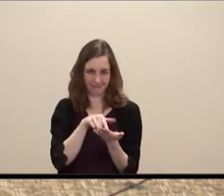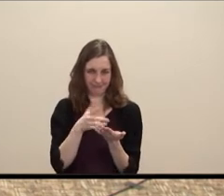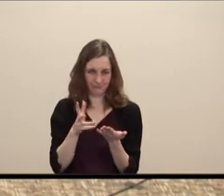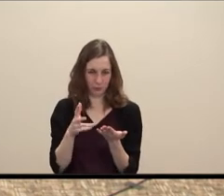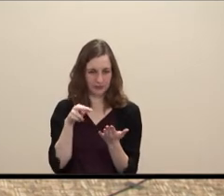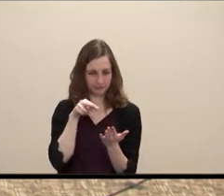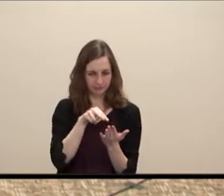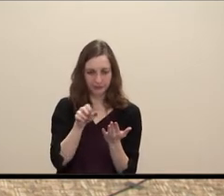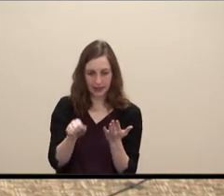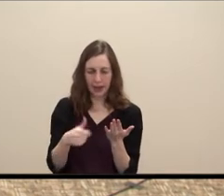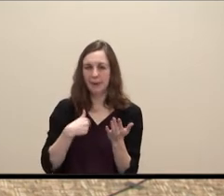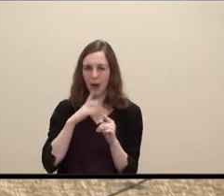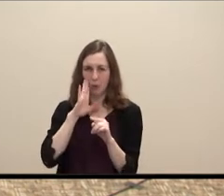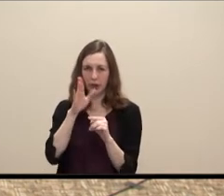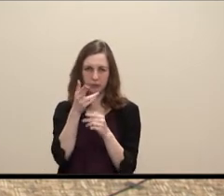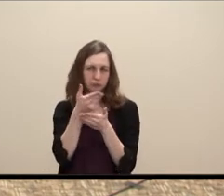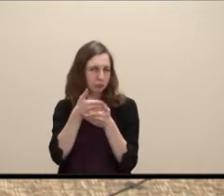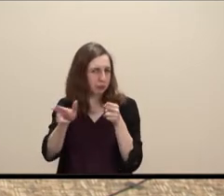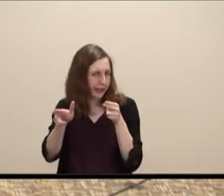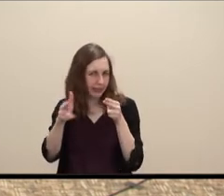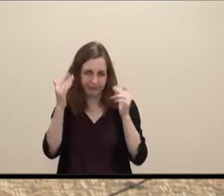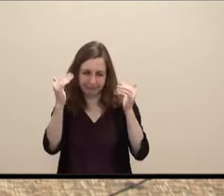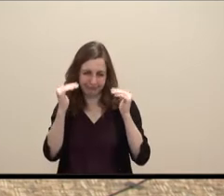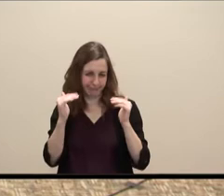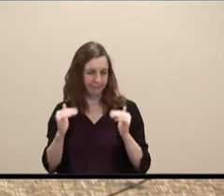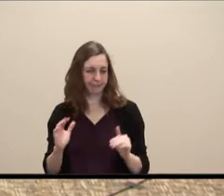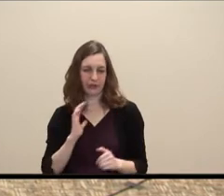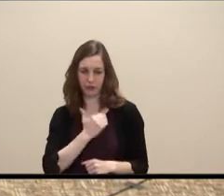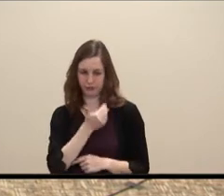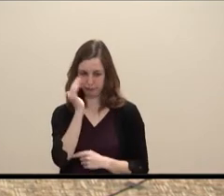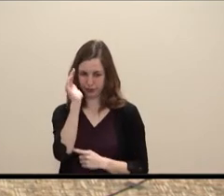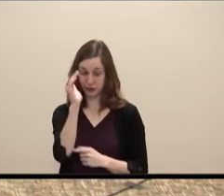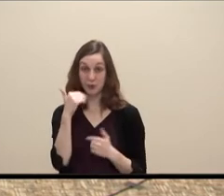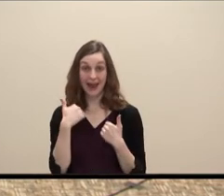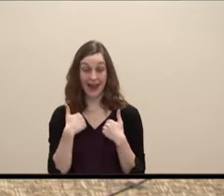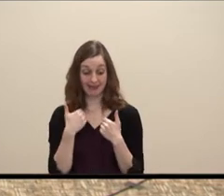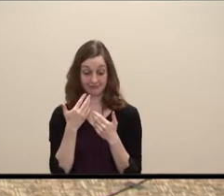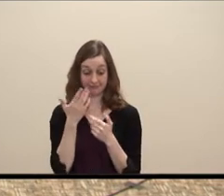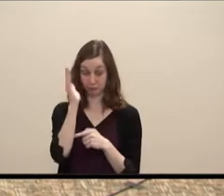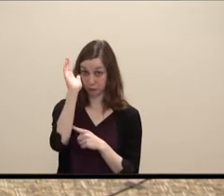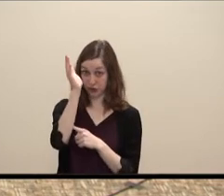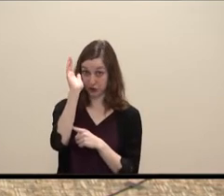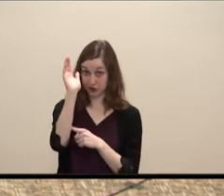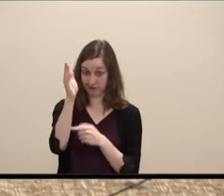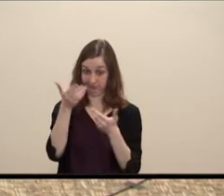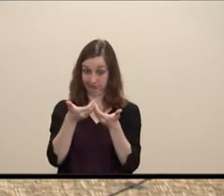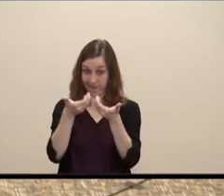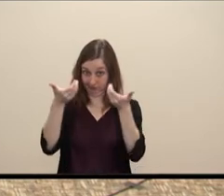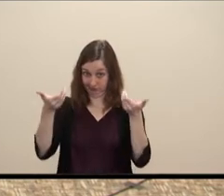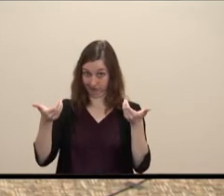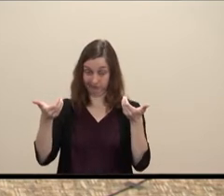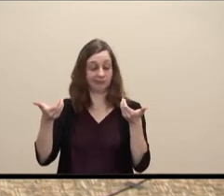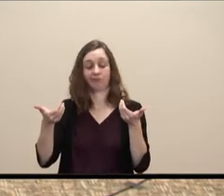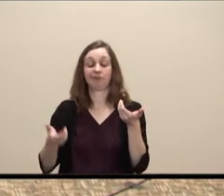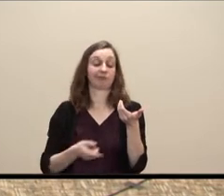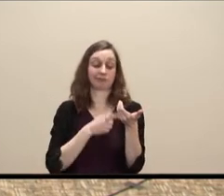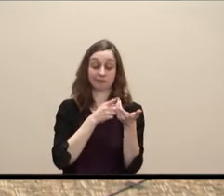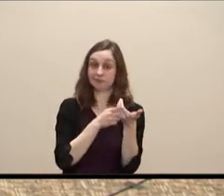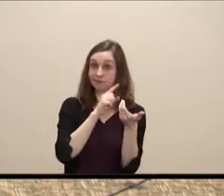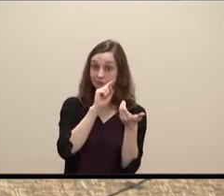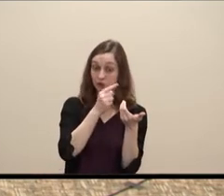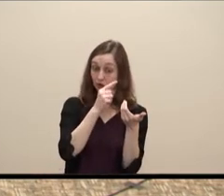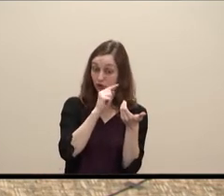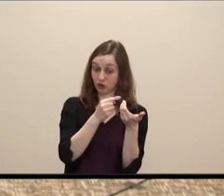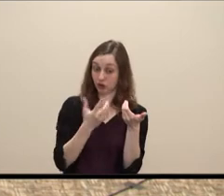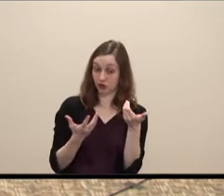through kind of the contents of our presentation. We've divided the presentation into two primary sections. The first